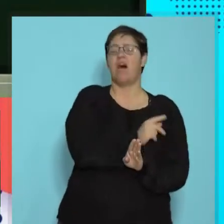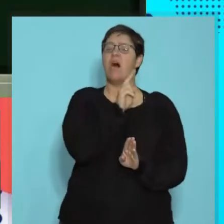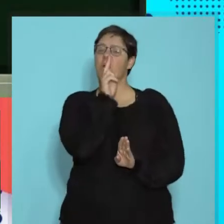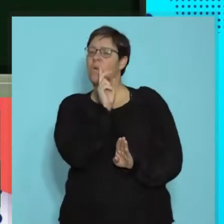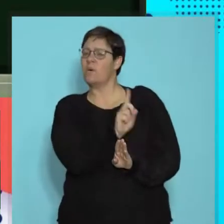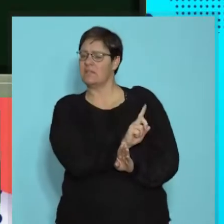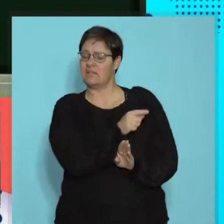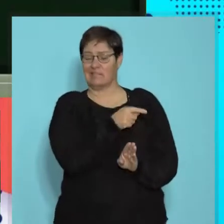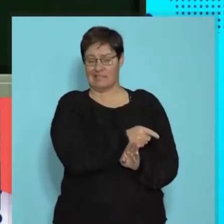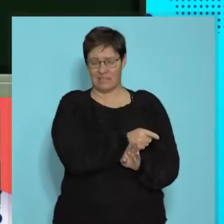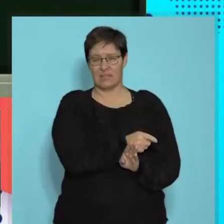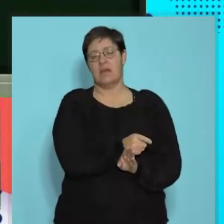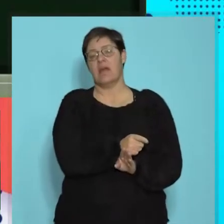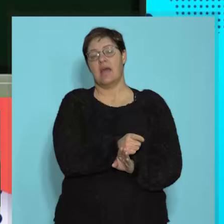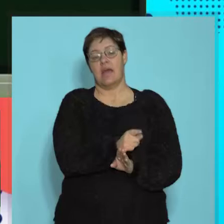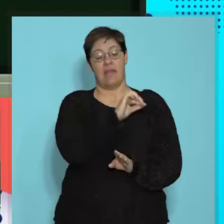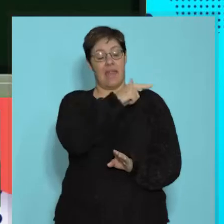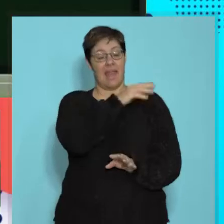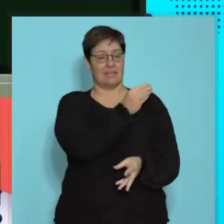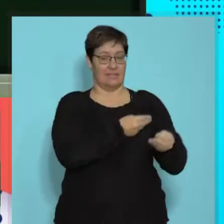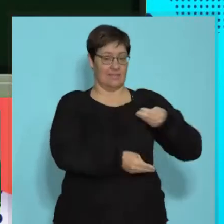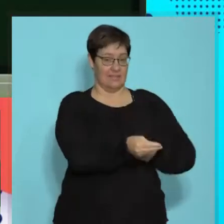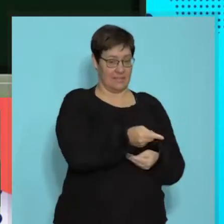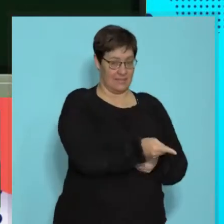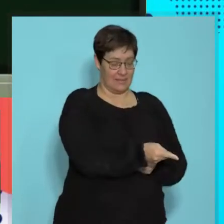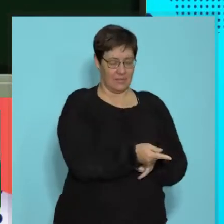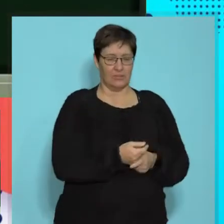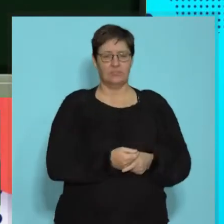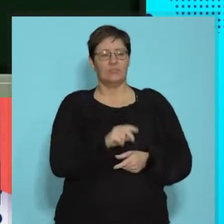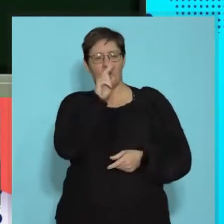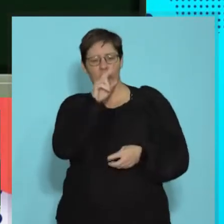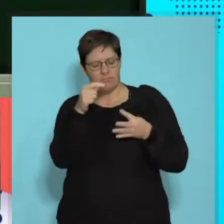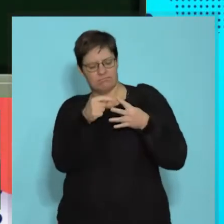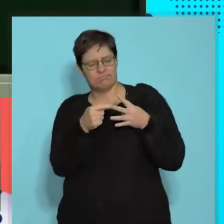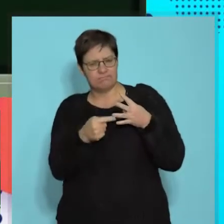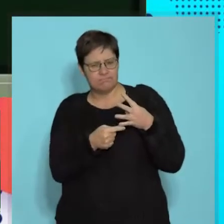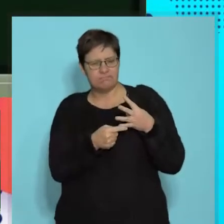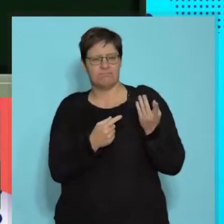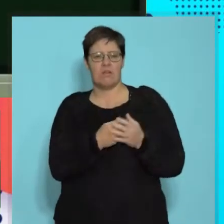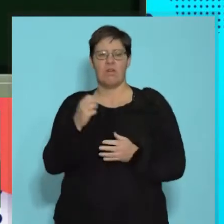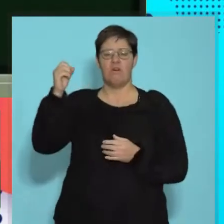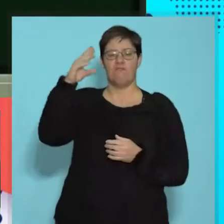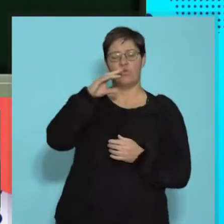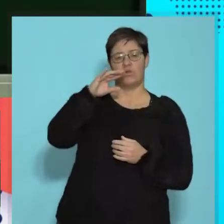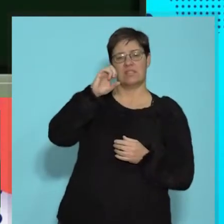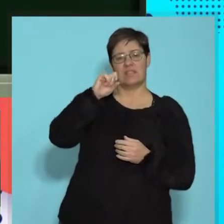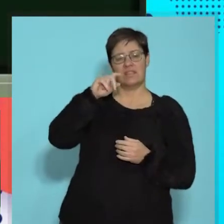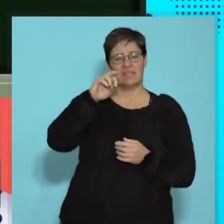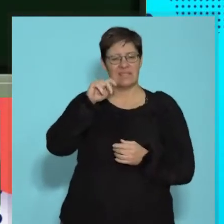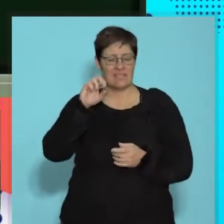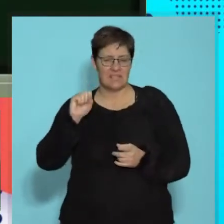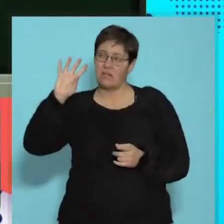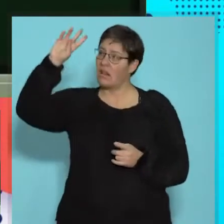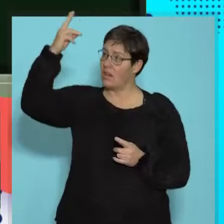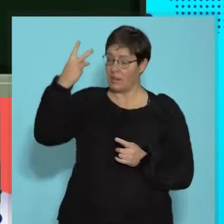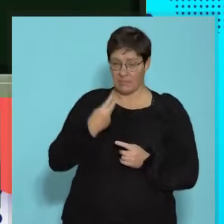this concept, right, of gas exchange. And we said when we're looking at things, right, photosynthesis, we made the food.